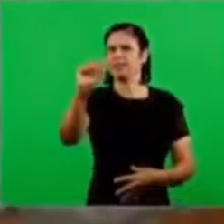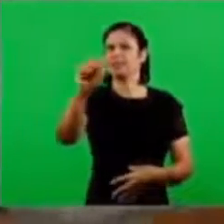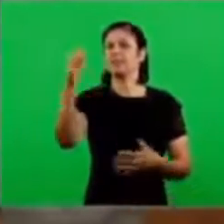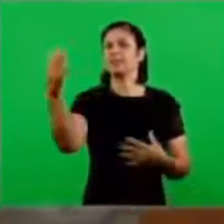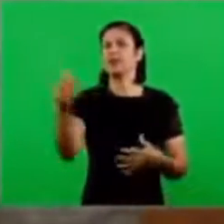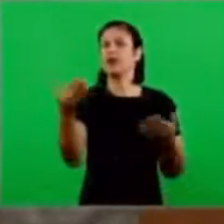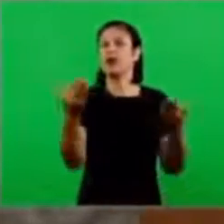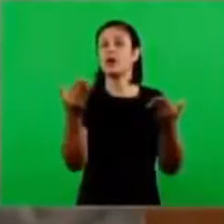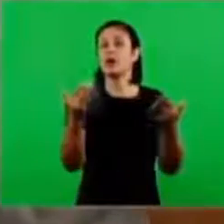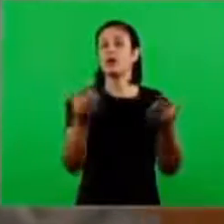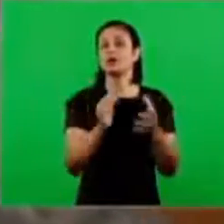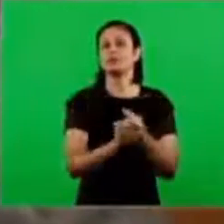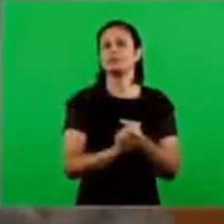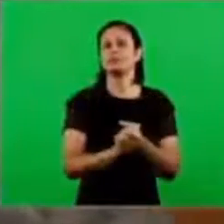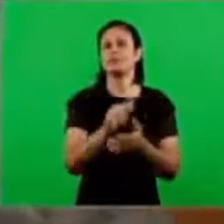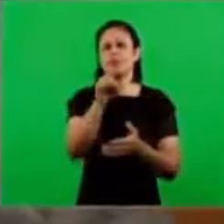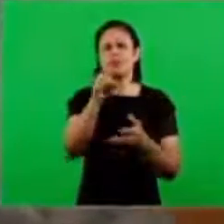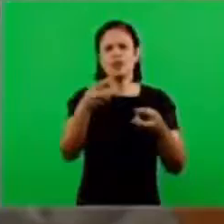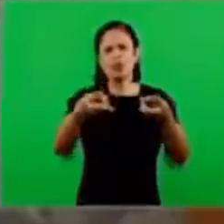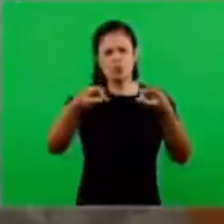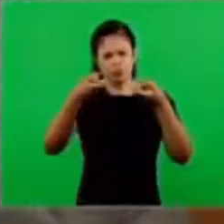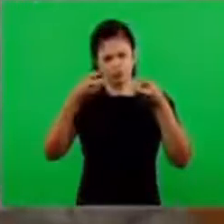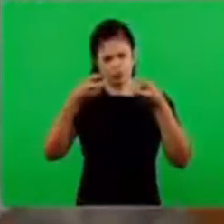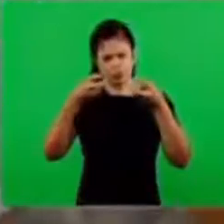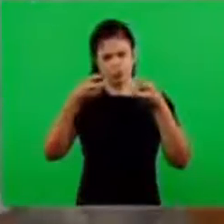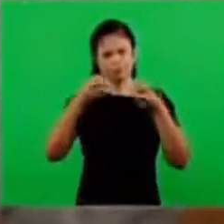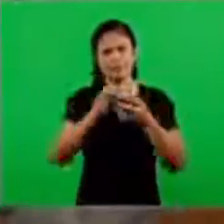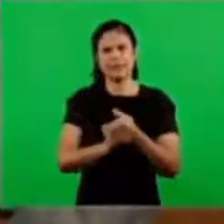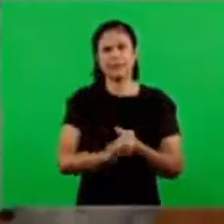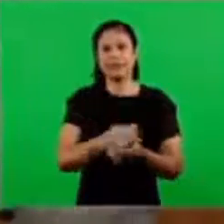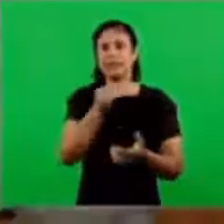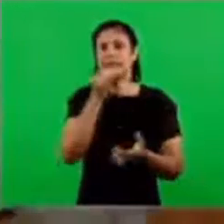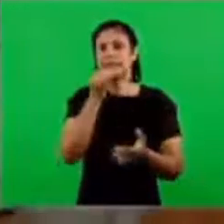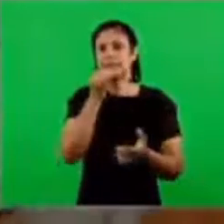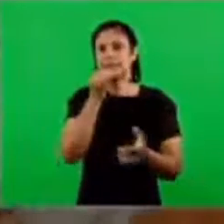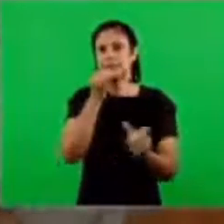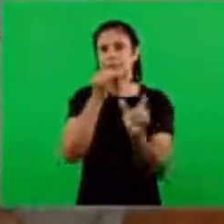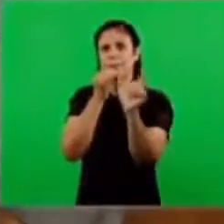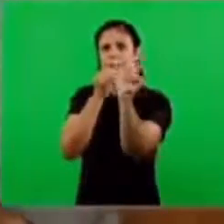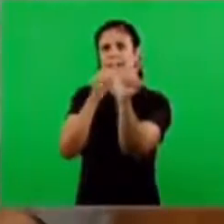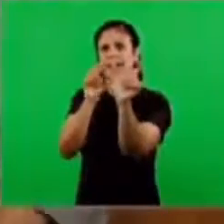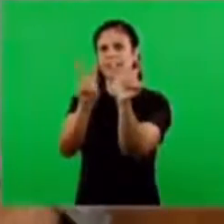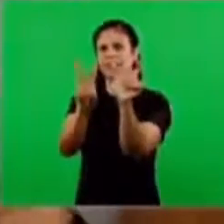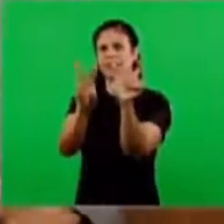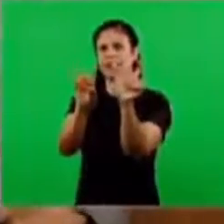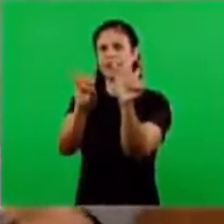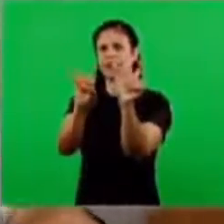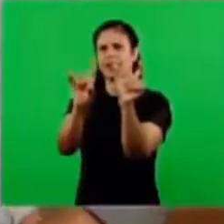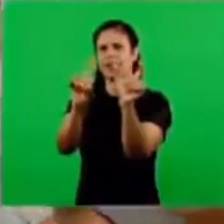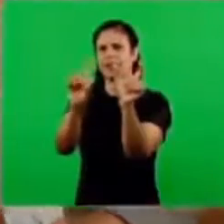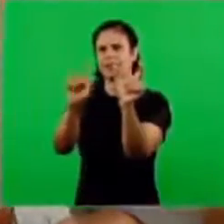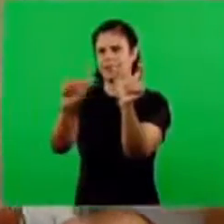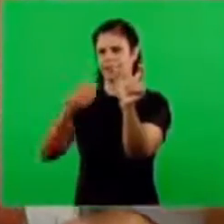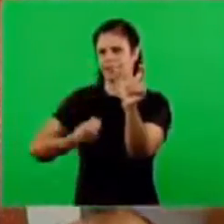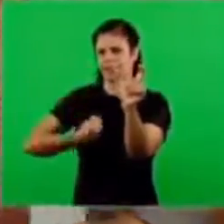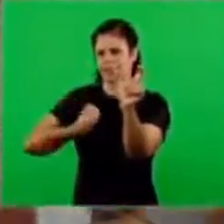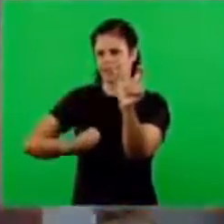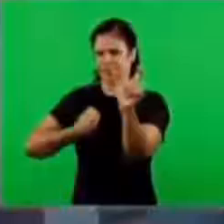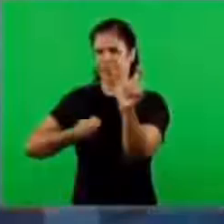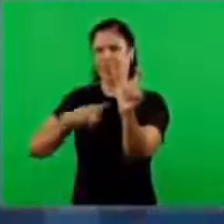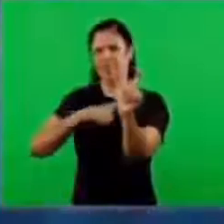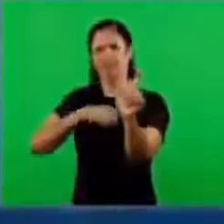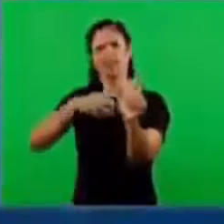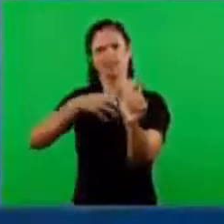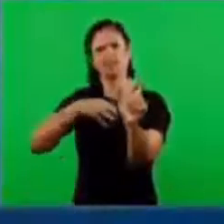only life, but there are other words there that have prophetic meaning. So those words have prophetic meaning. Life has